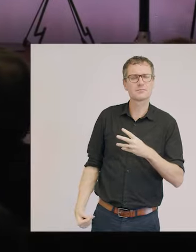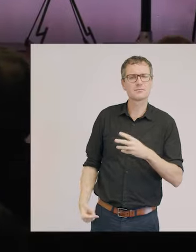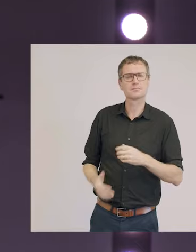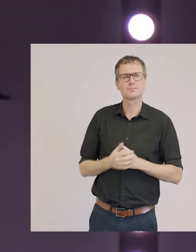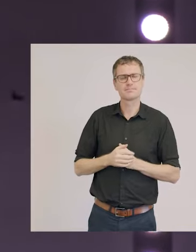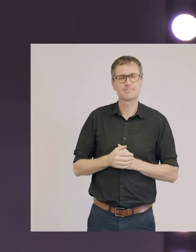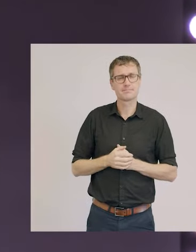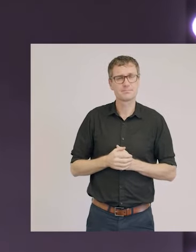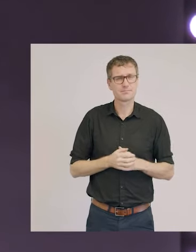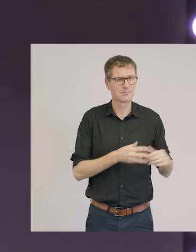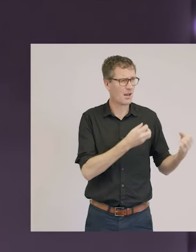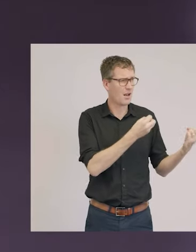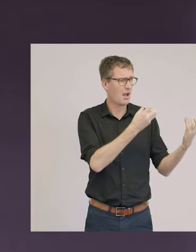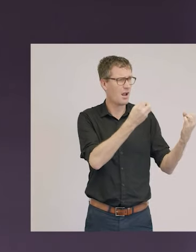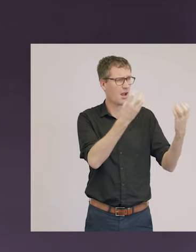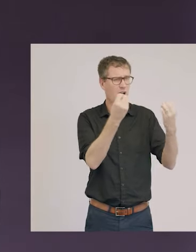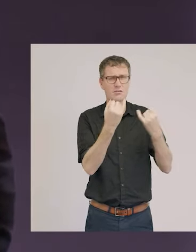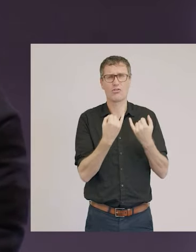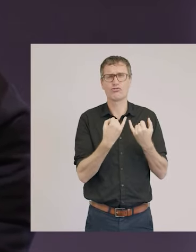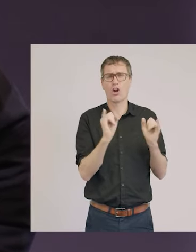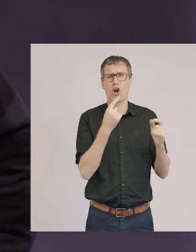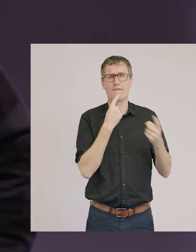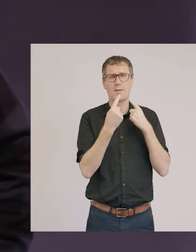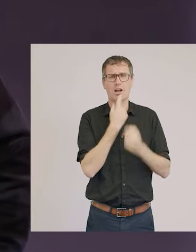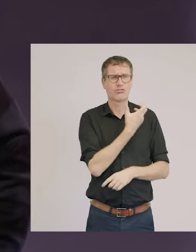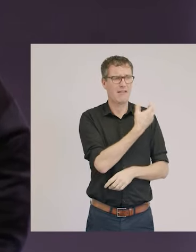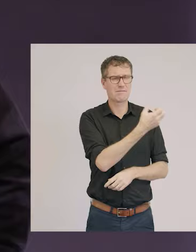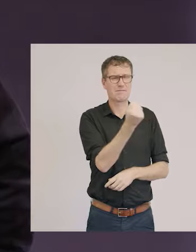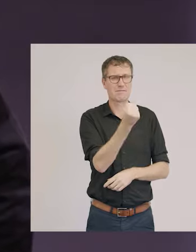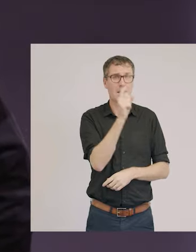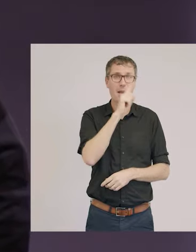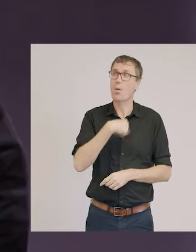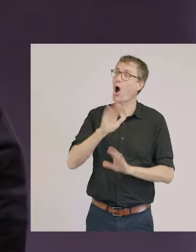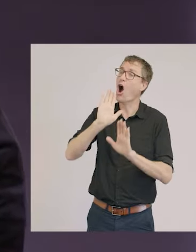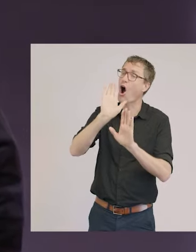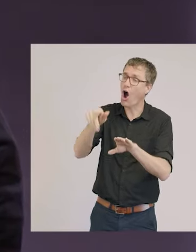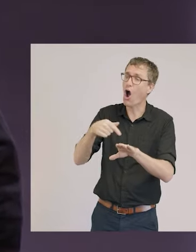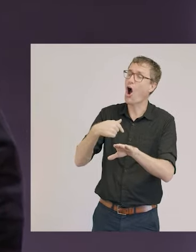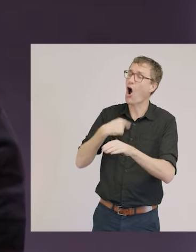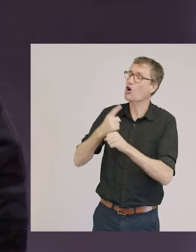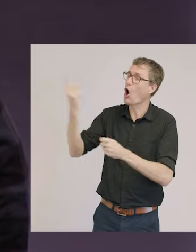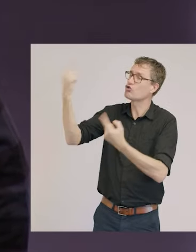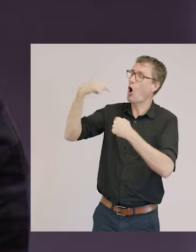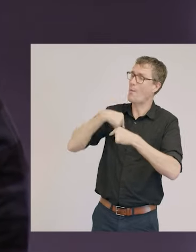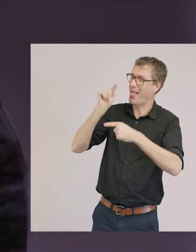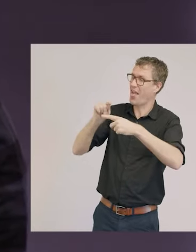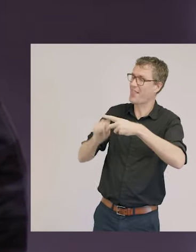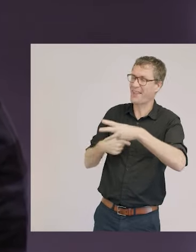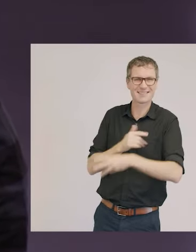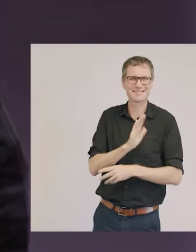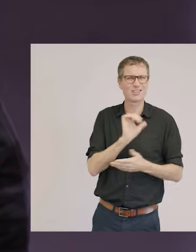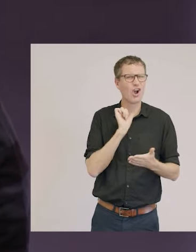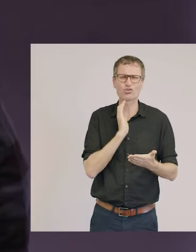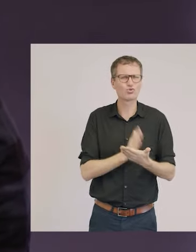told me this and God told me that. And I want to just say there's a lot of rubbish out there about what God